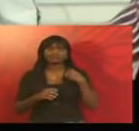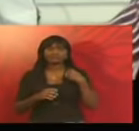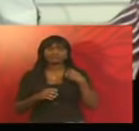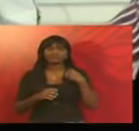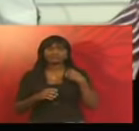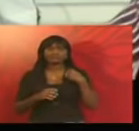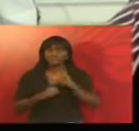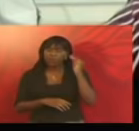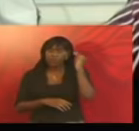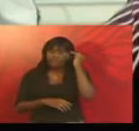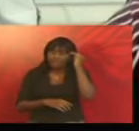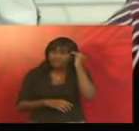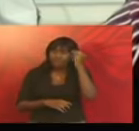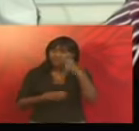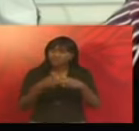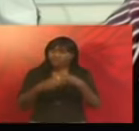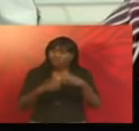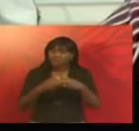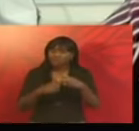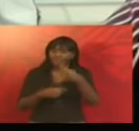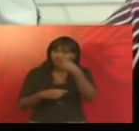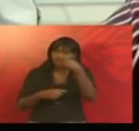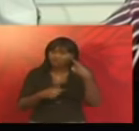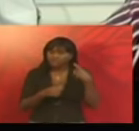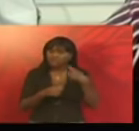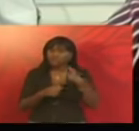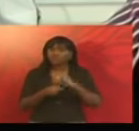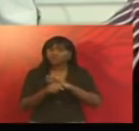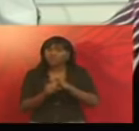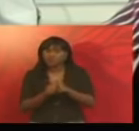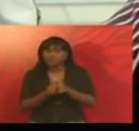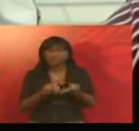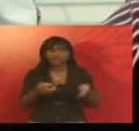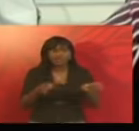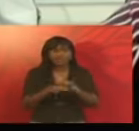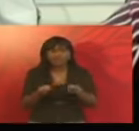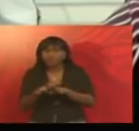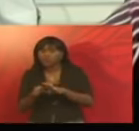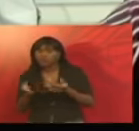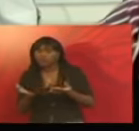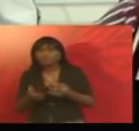as COVID-19 lockdown measures as a result of not going to